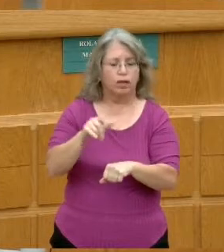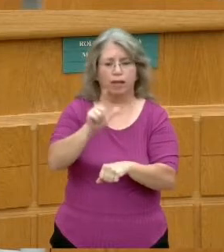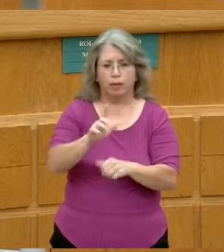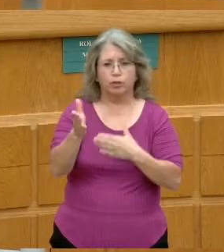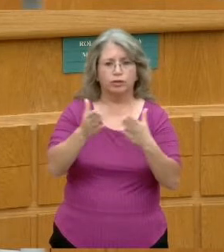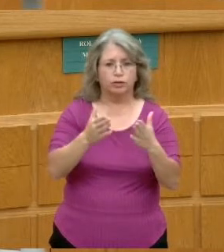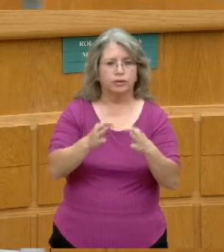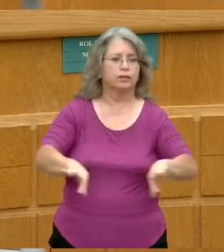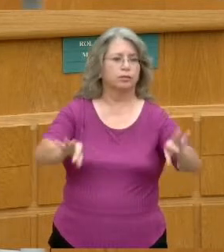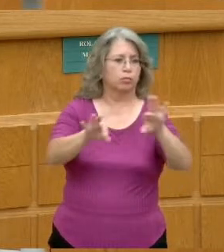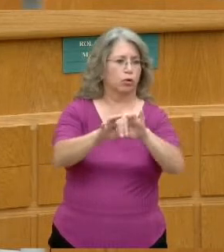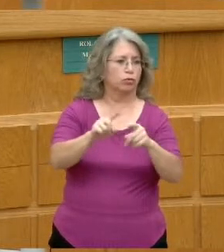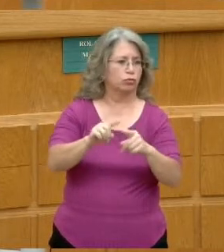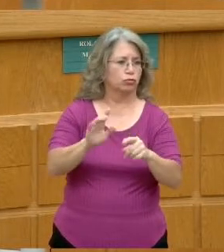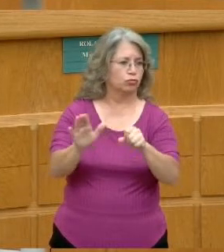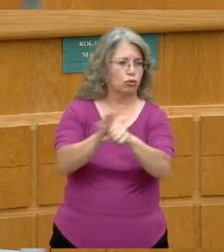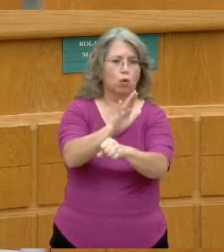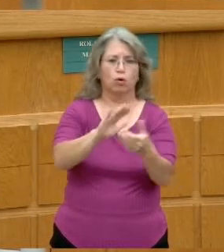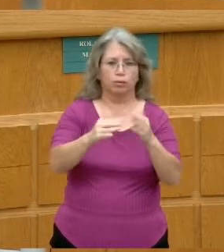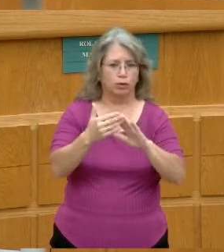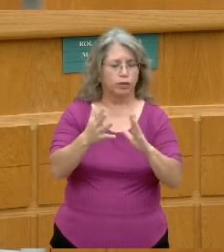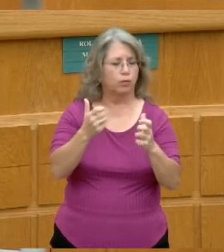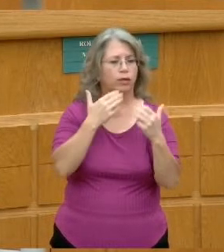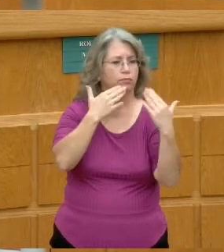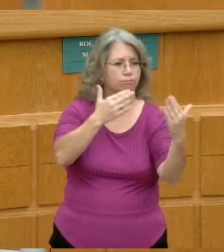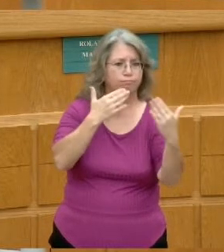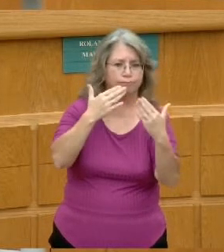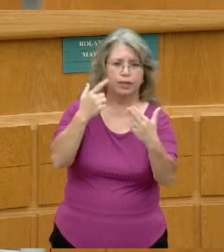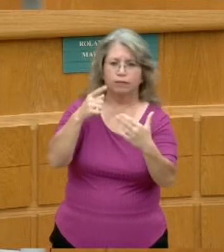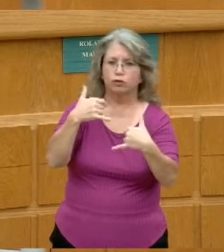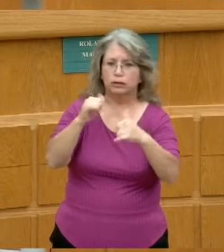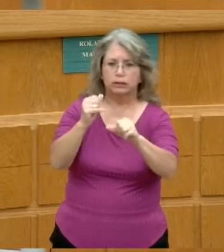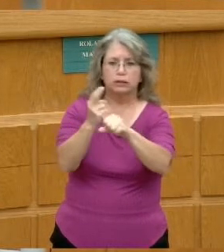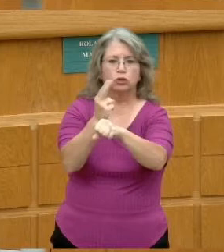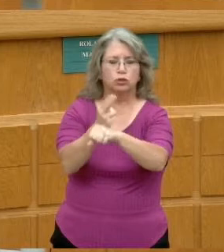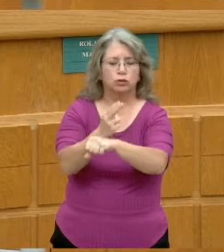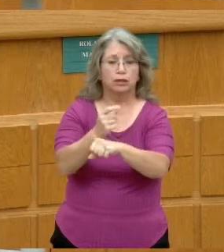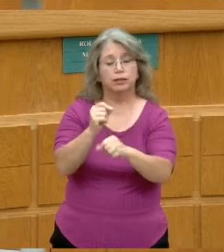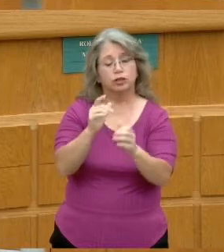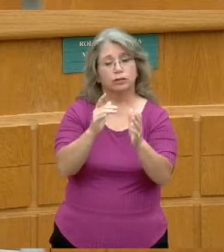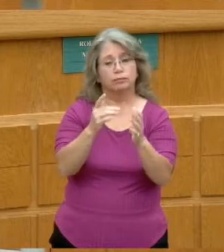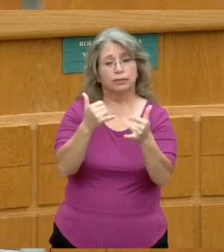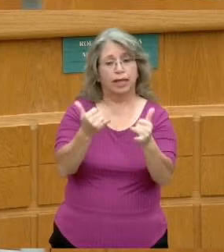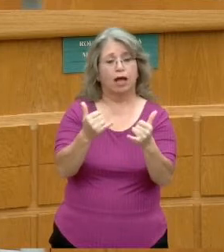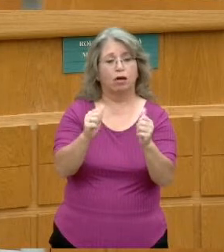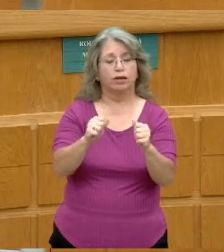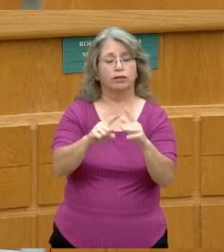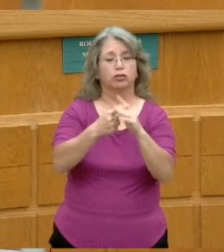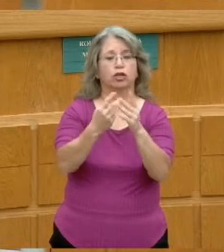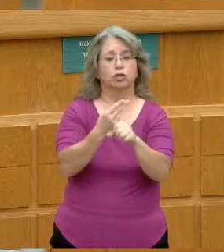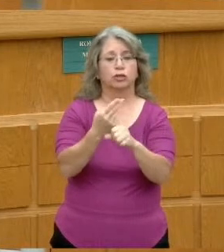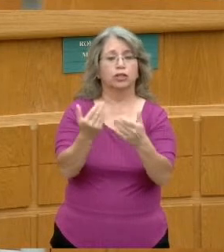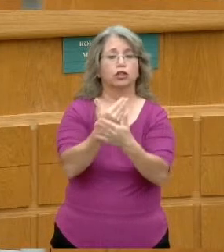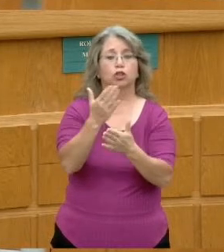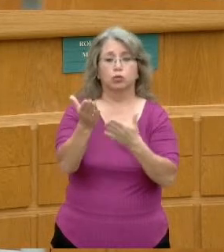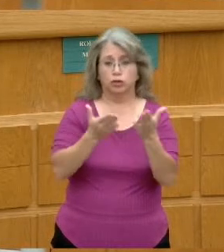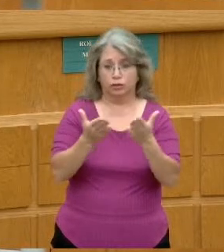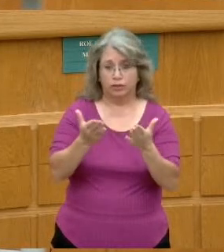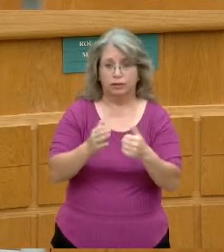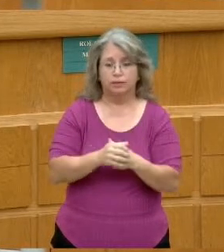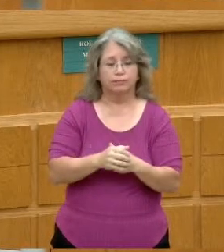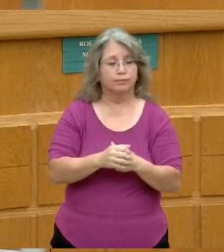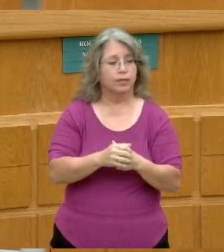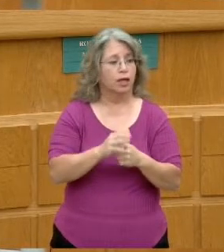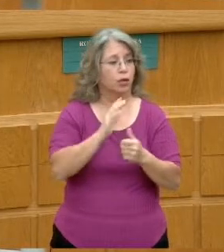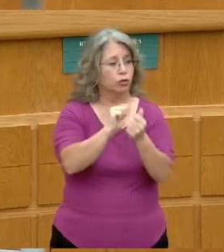so we want to thank the community for continuing to use it and take advantage of some of these new services that are available. We're going to do a translation